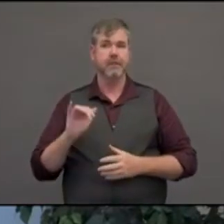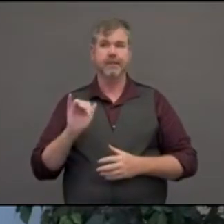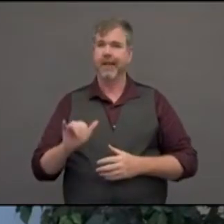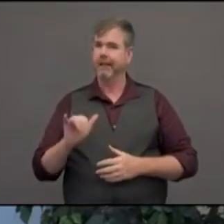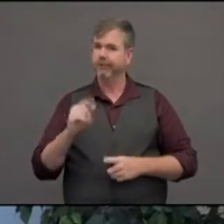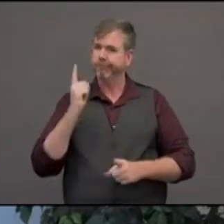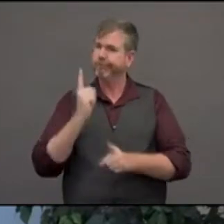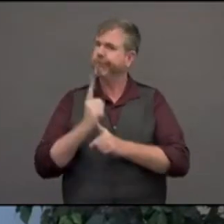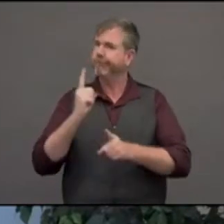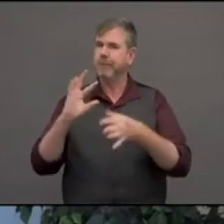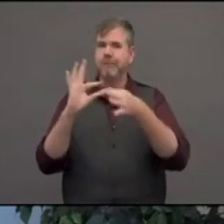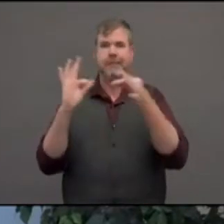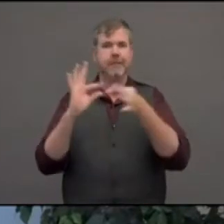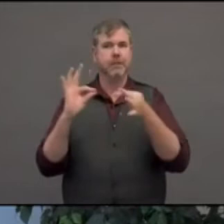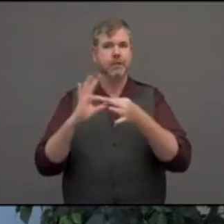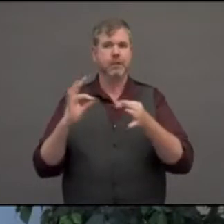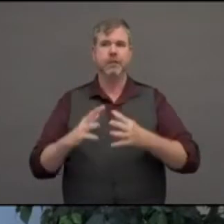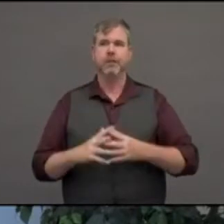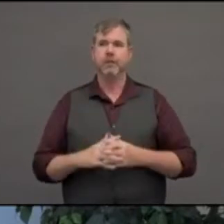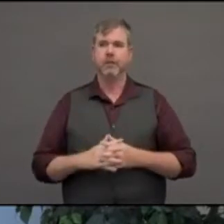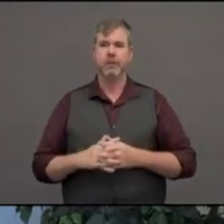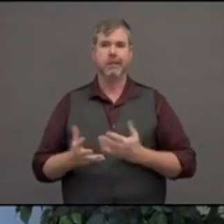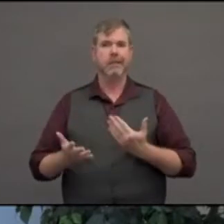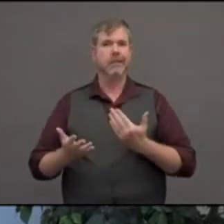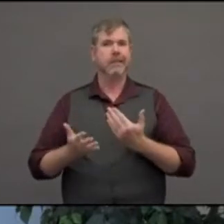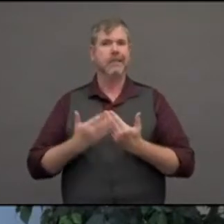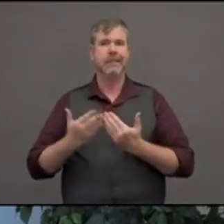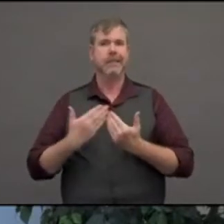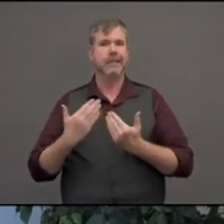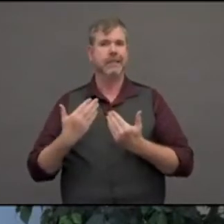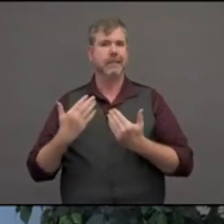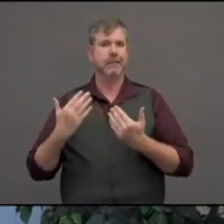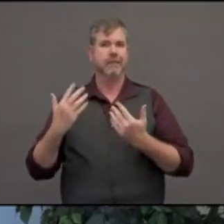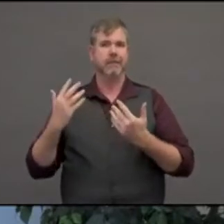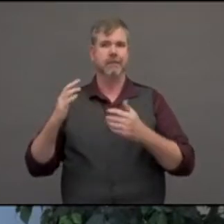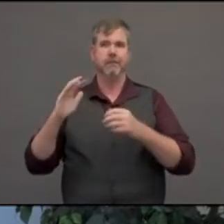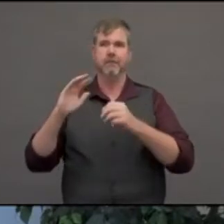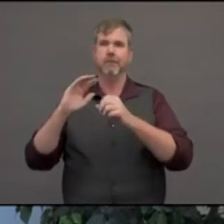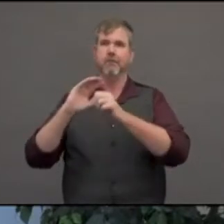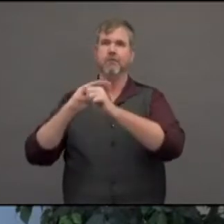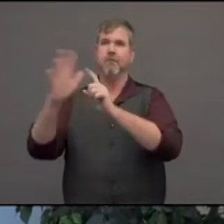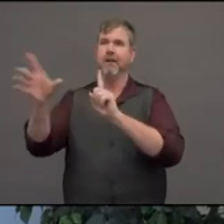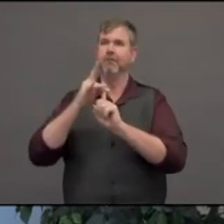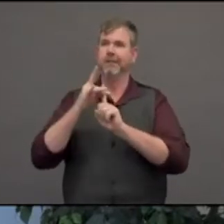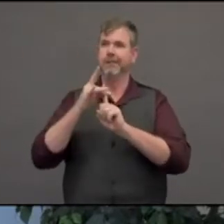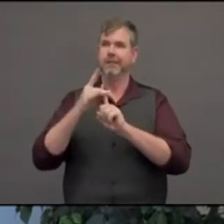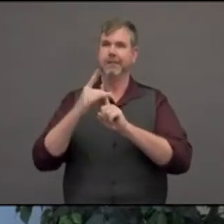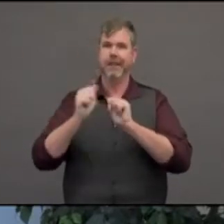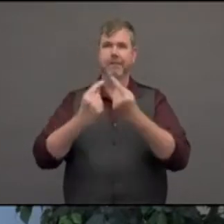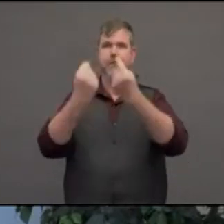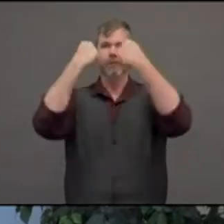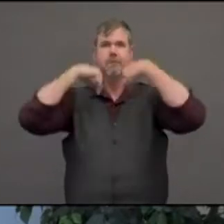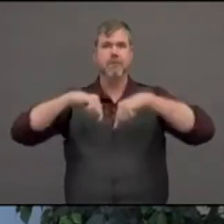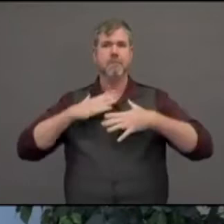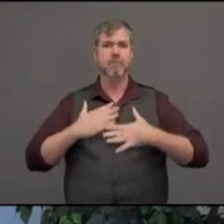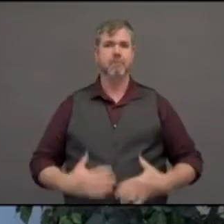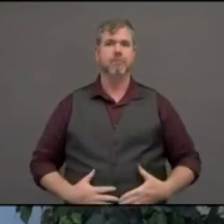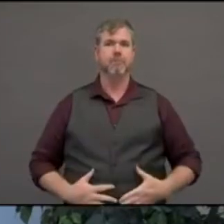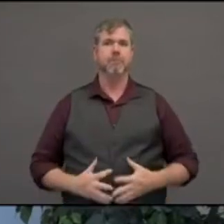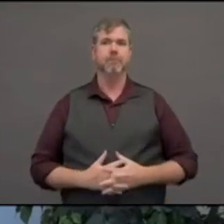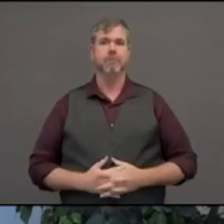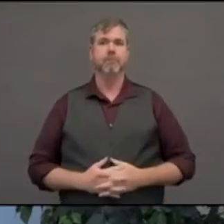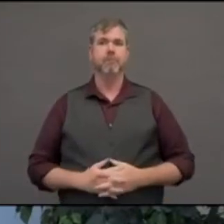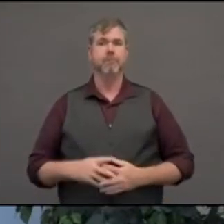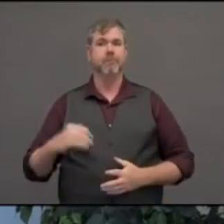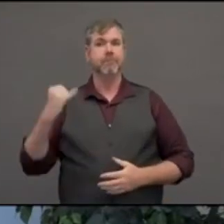your body that you have more control over, which is when you're out in public, you know, don't be touching your face covering either. When we